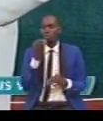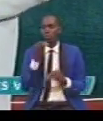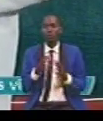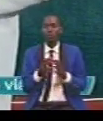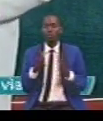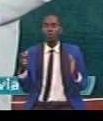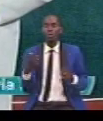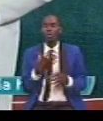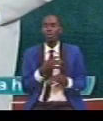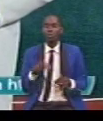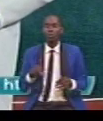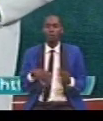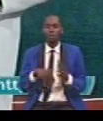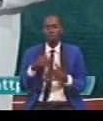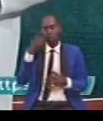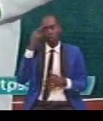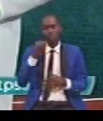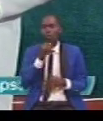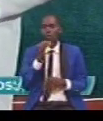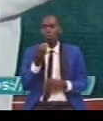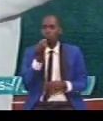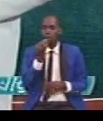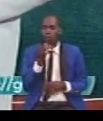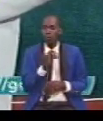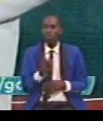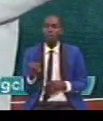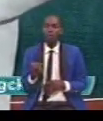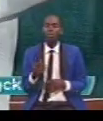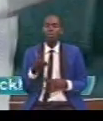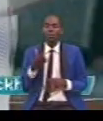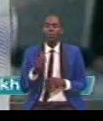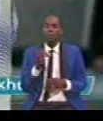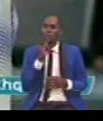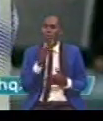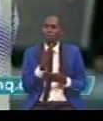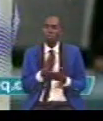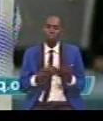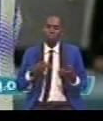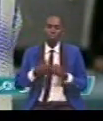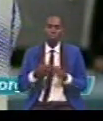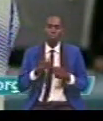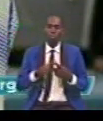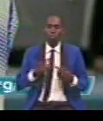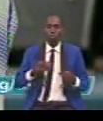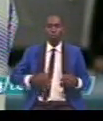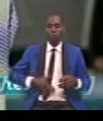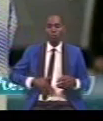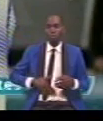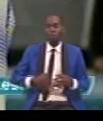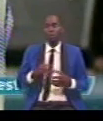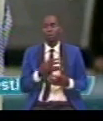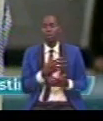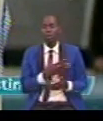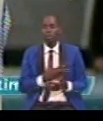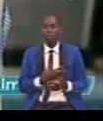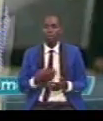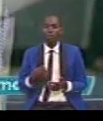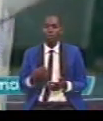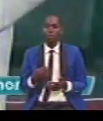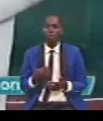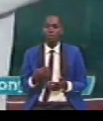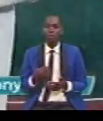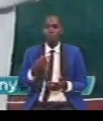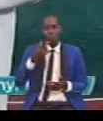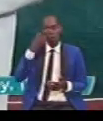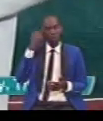you find that because of not eating, there's high acid in the stomach, and it tends to ulcerate. To ulcerate is basically to tear. So it causes a